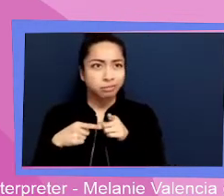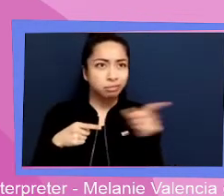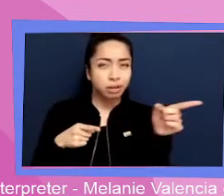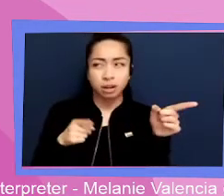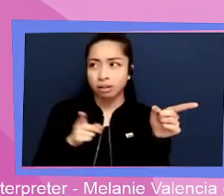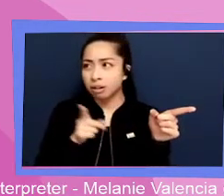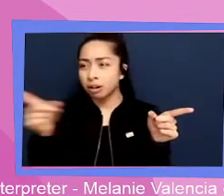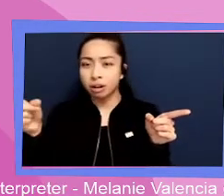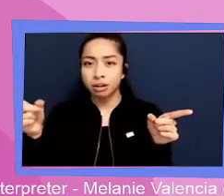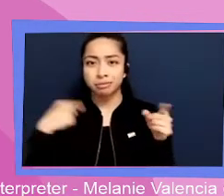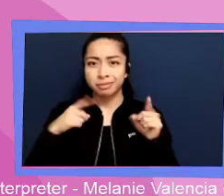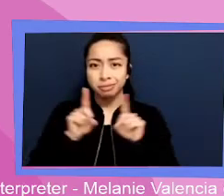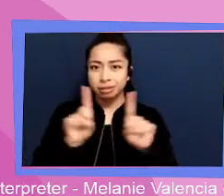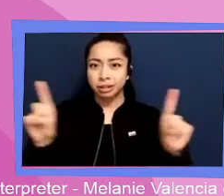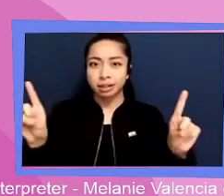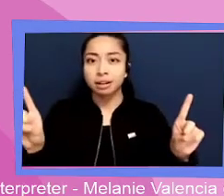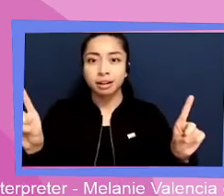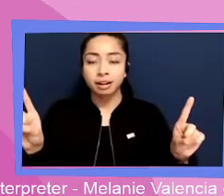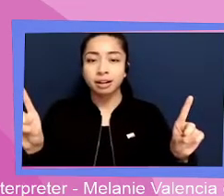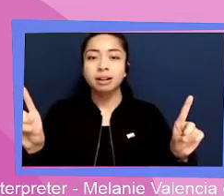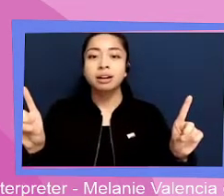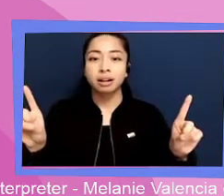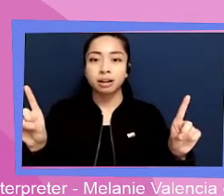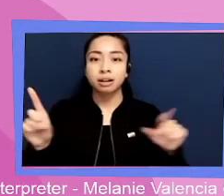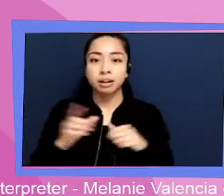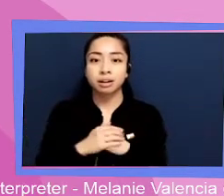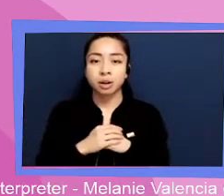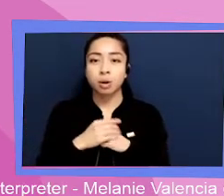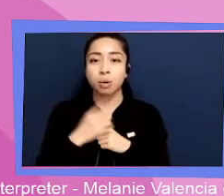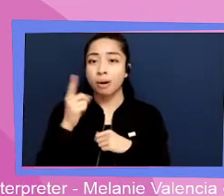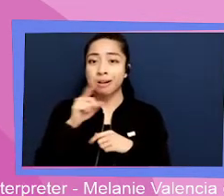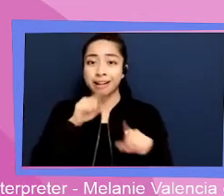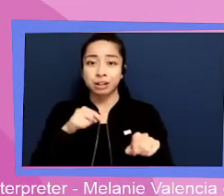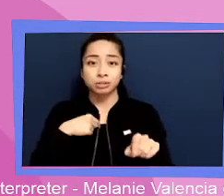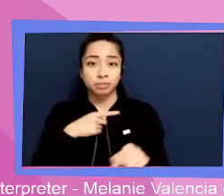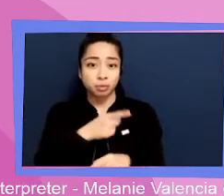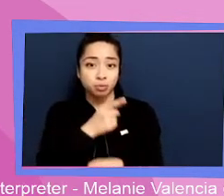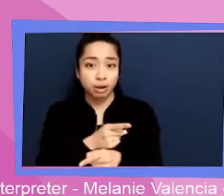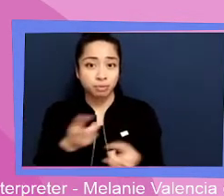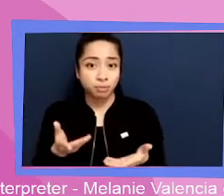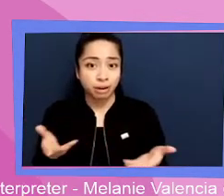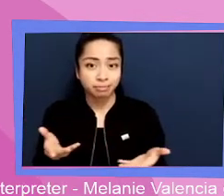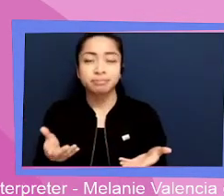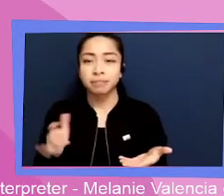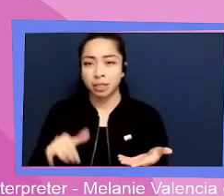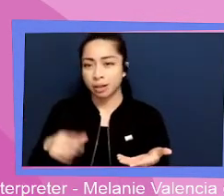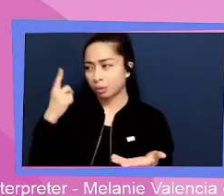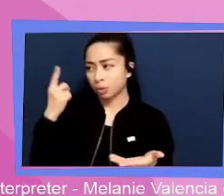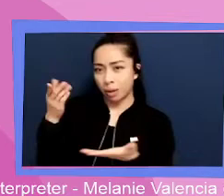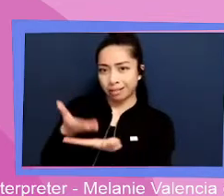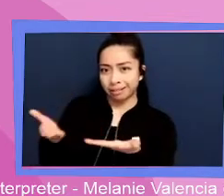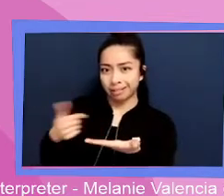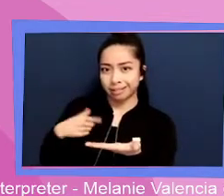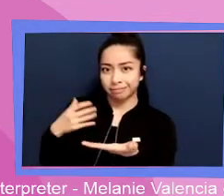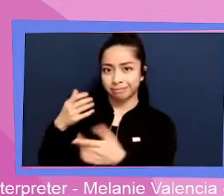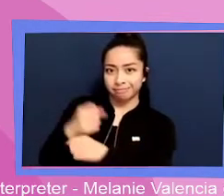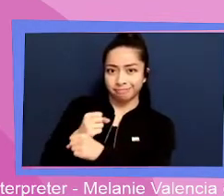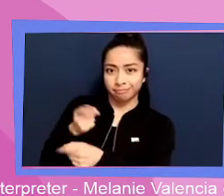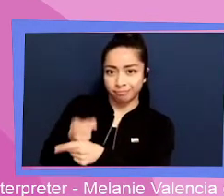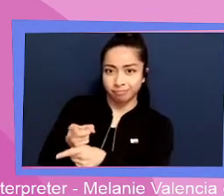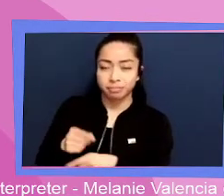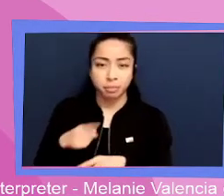Nathan. "Since that was about the only answer I got right all night, I wouldn't be too impressed," Jamie demurred. "No one else knew it,